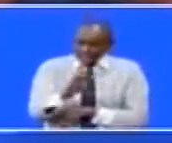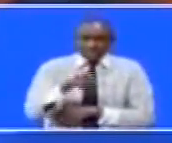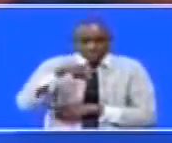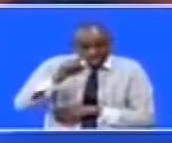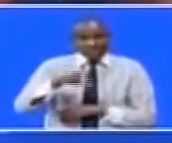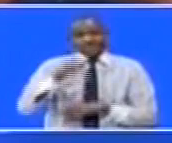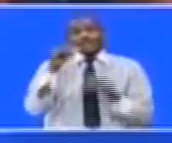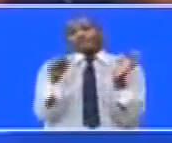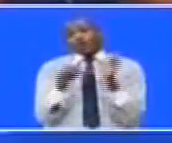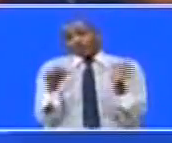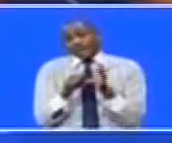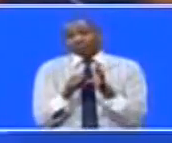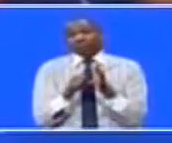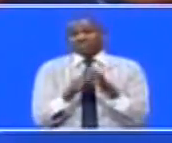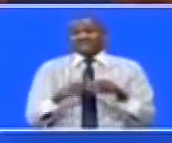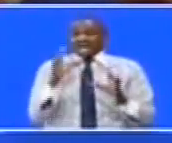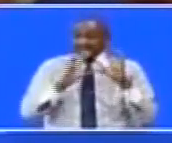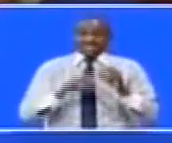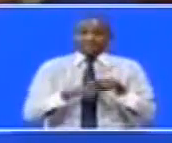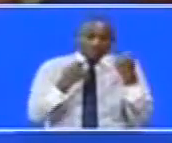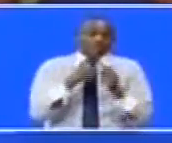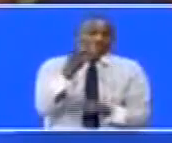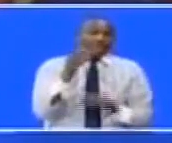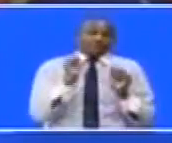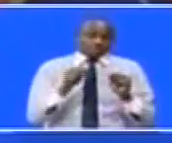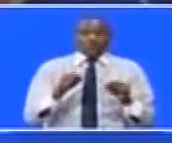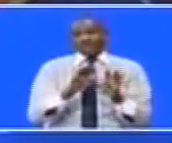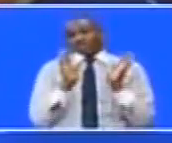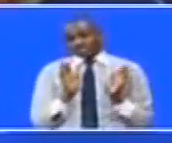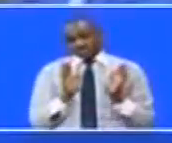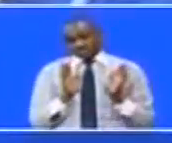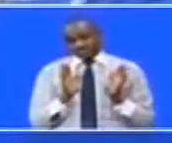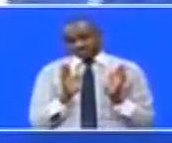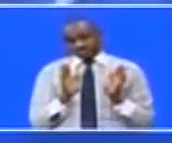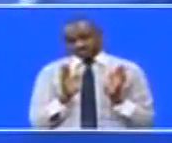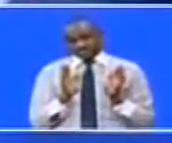themselves immersed in activities that they shouldn't be in the first place.